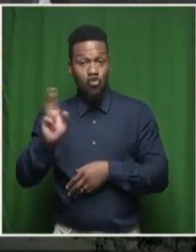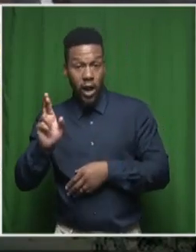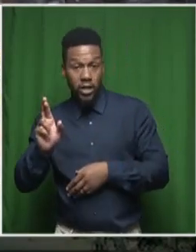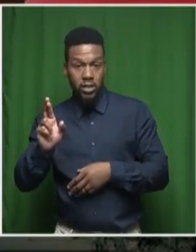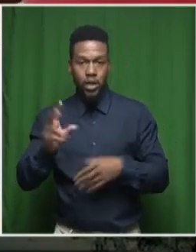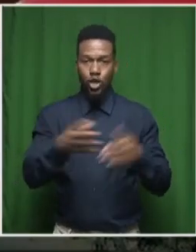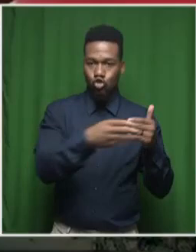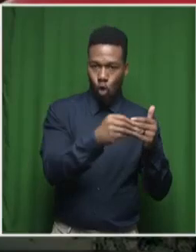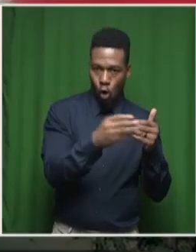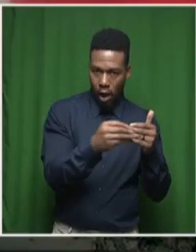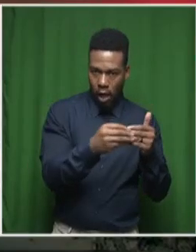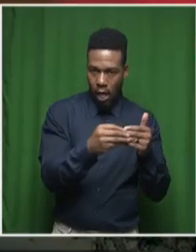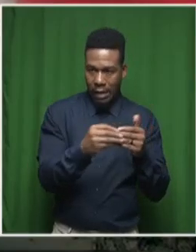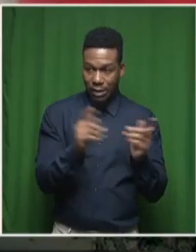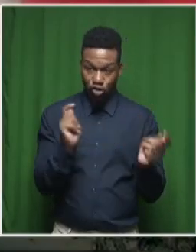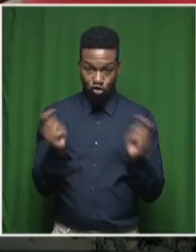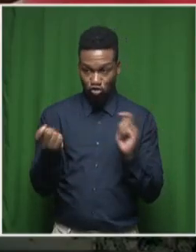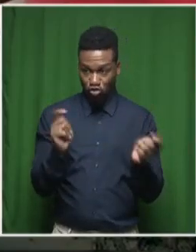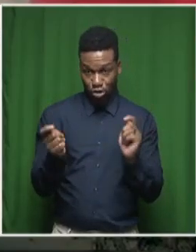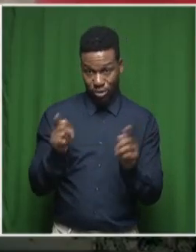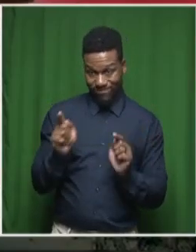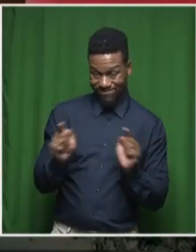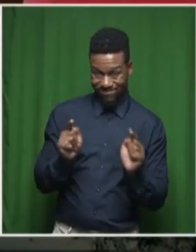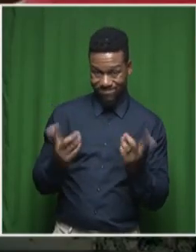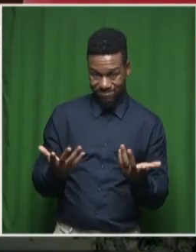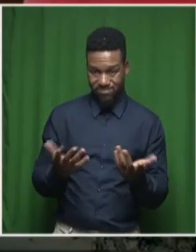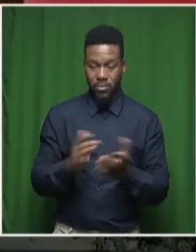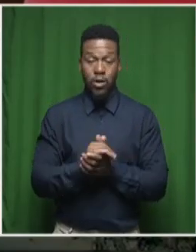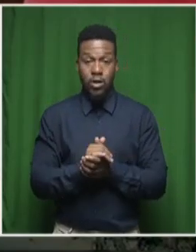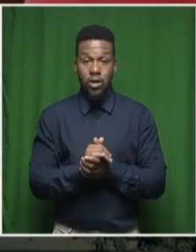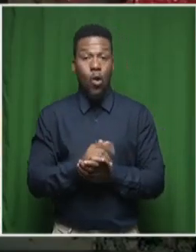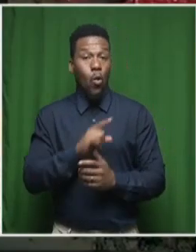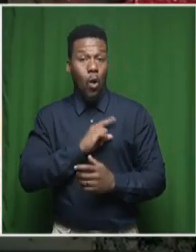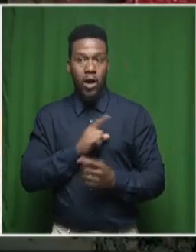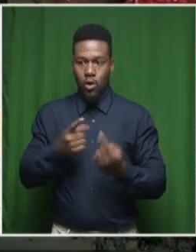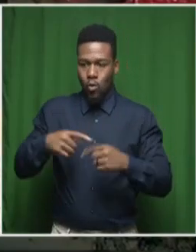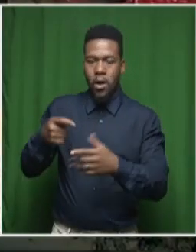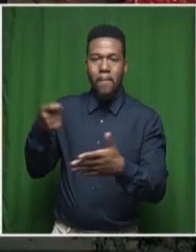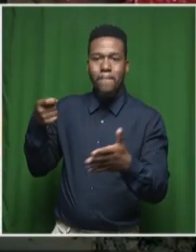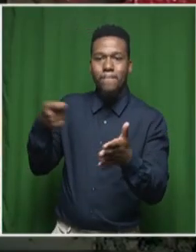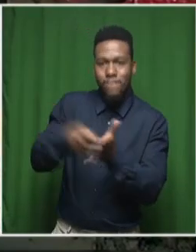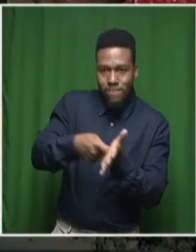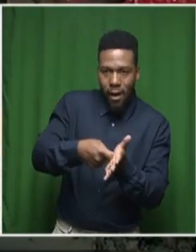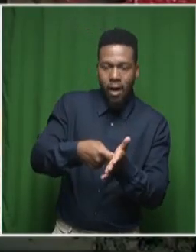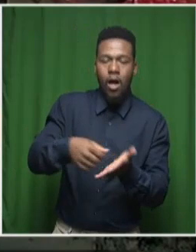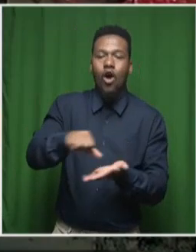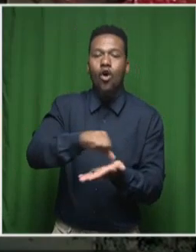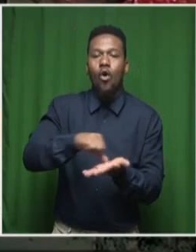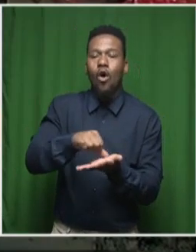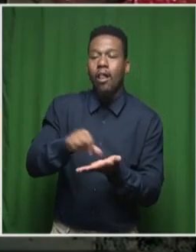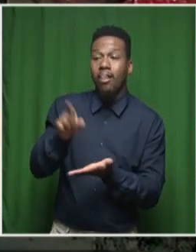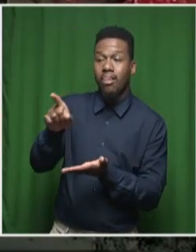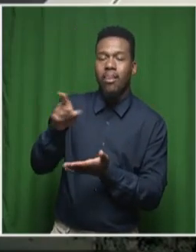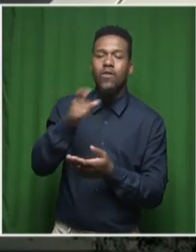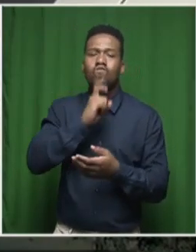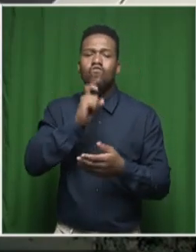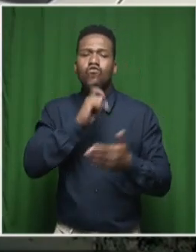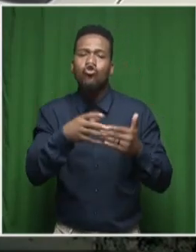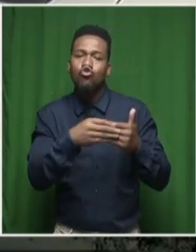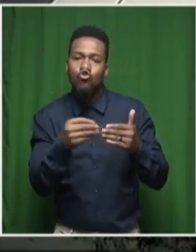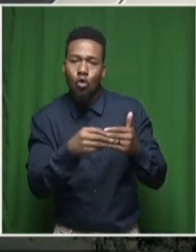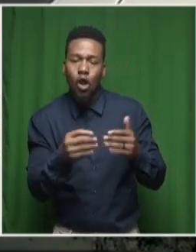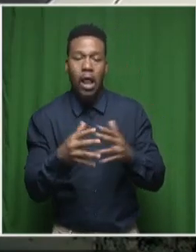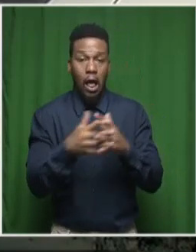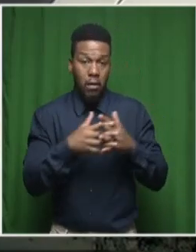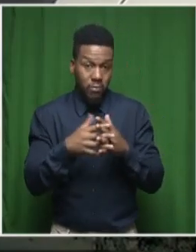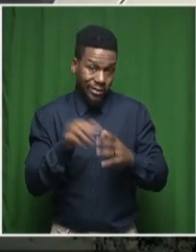is because as South Africans, when we purchase oil, Brent crude oil in this instance, we purchase it in dollars. And so